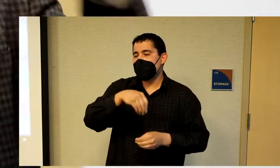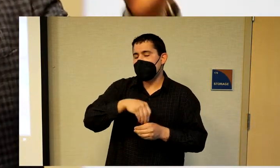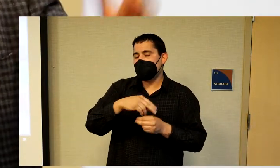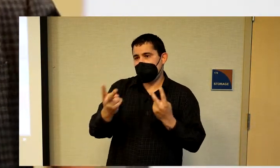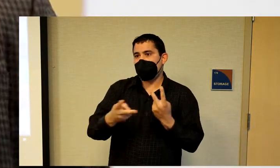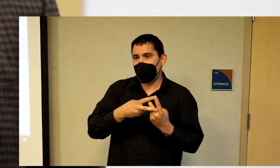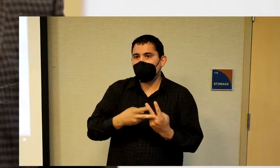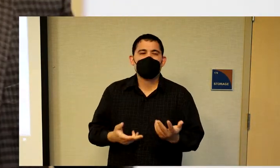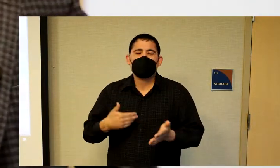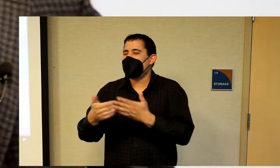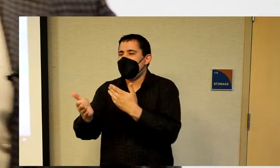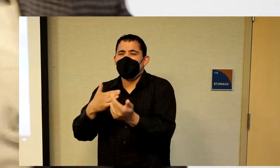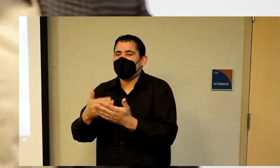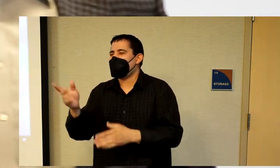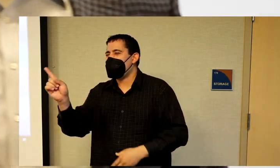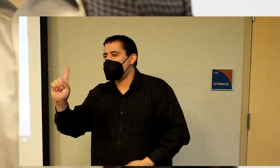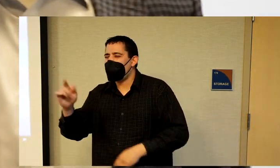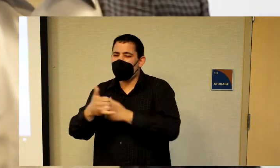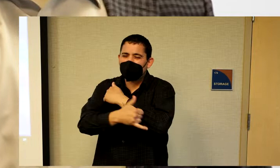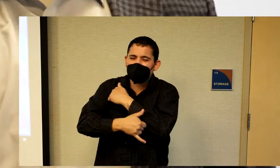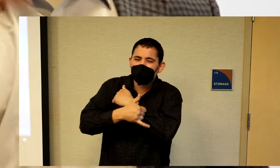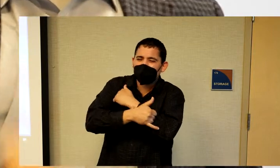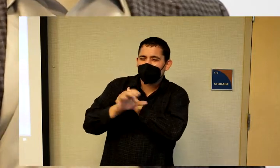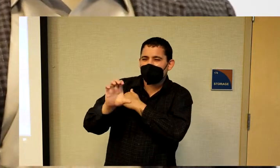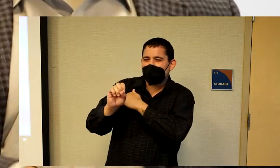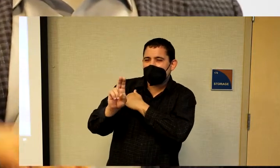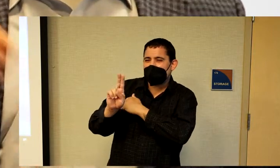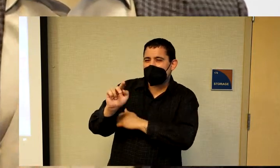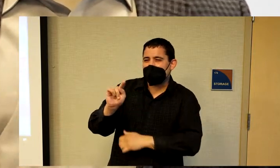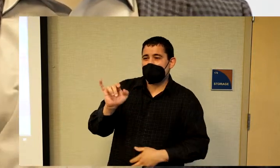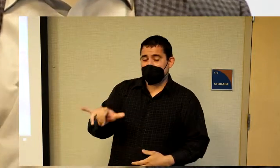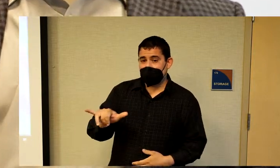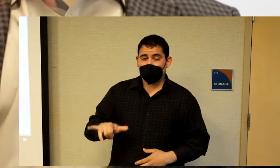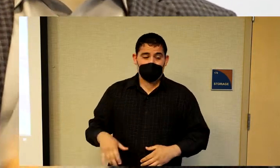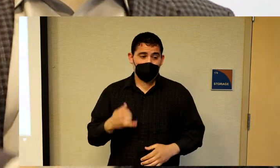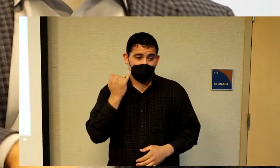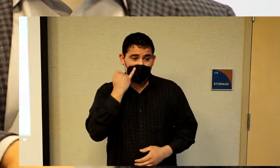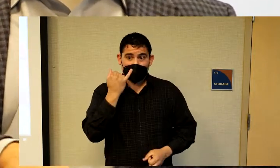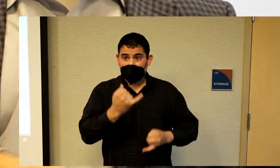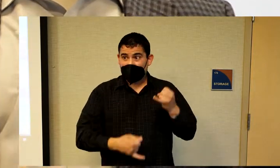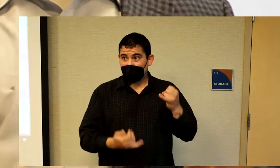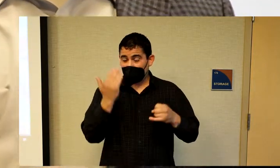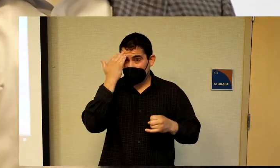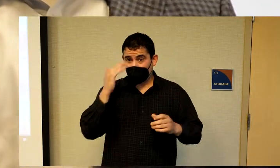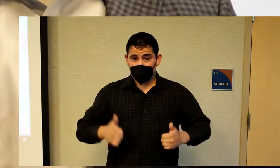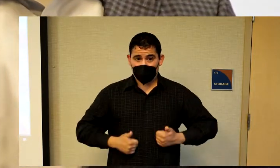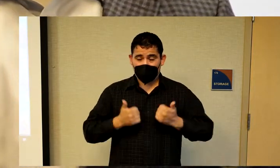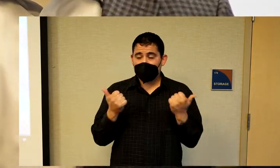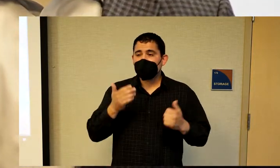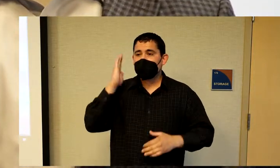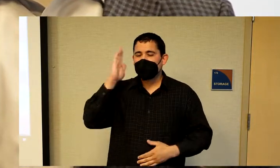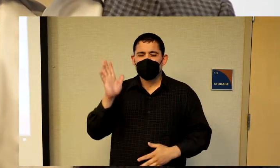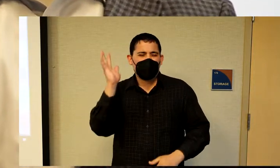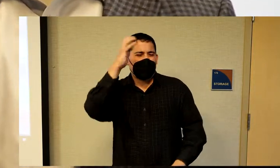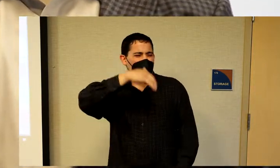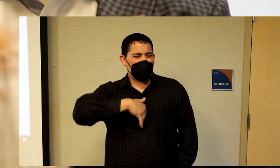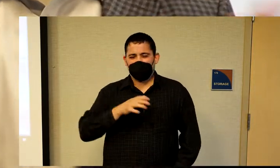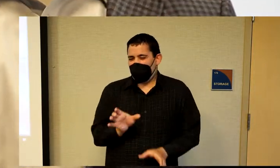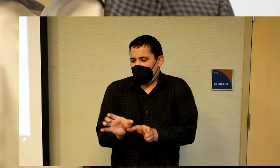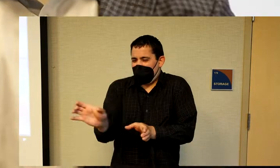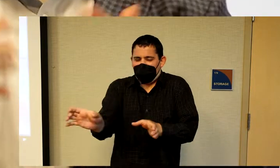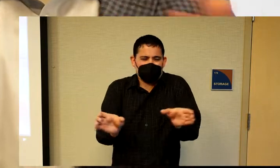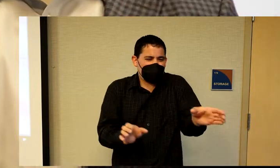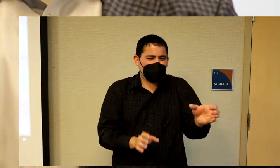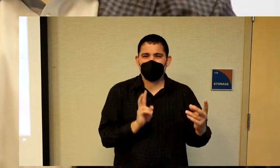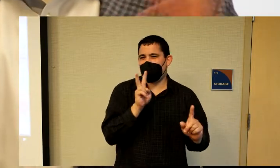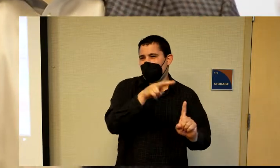County or wherever, but if their last known address was here within your district, they're going to be randomly assigned here. We're talking about a few hundred people, is my